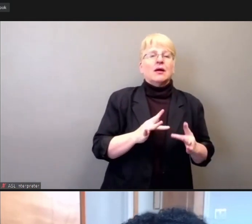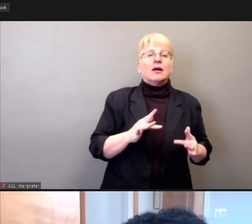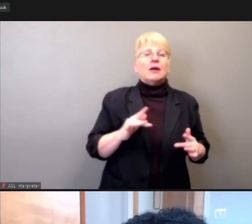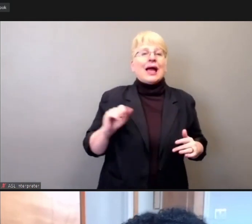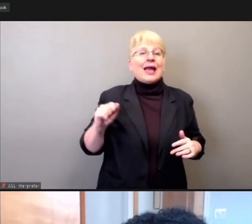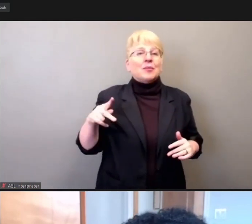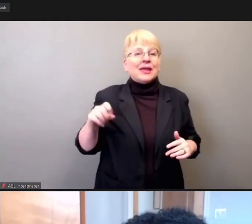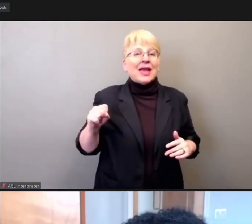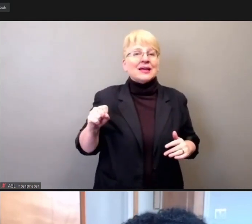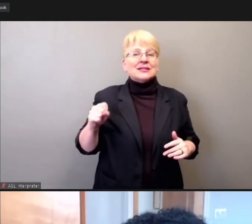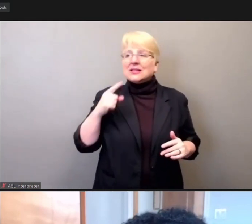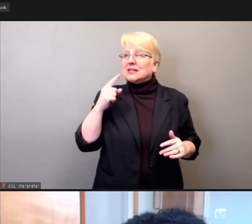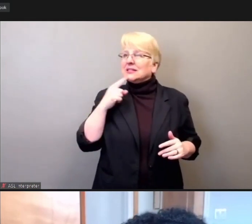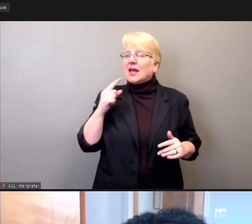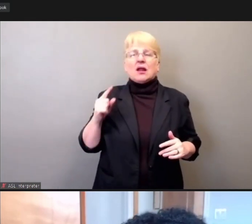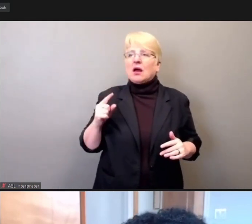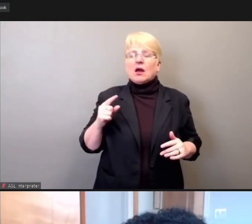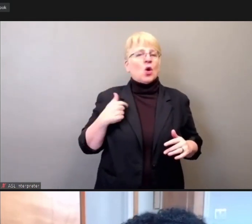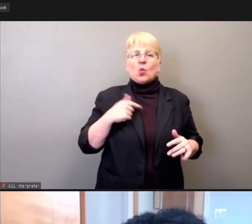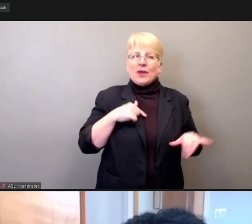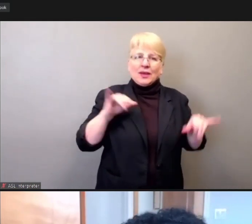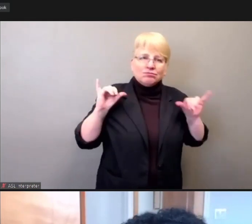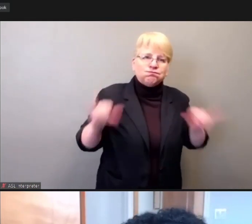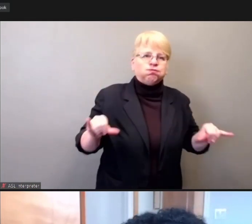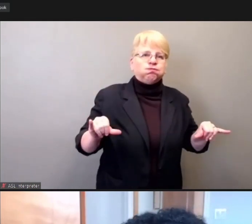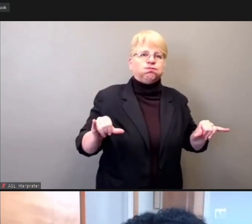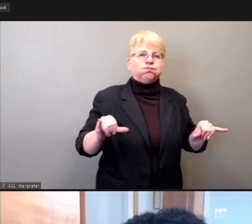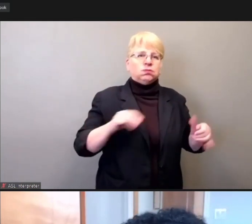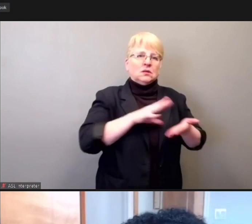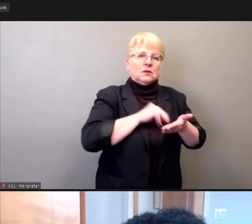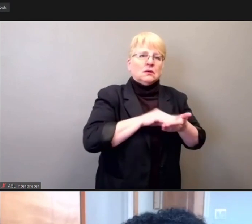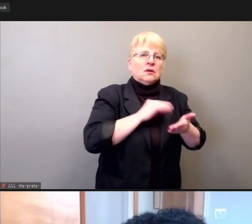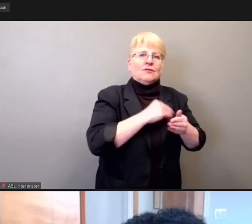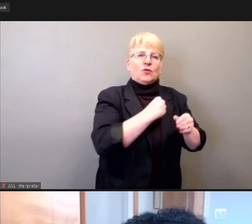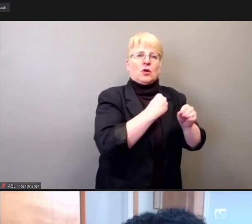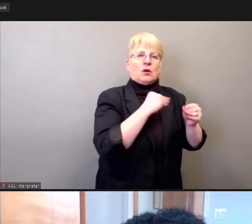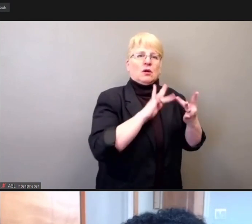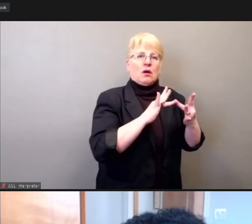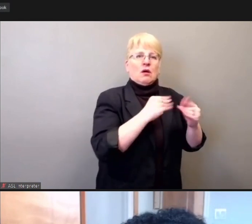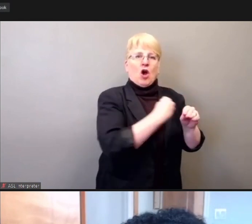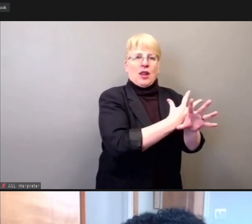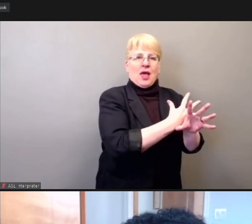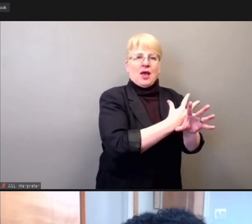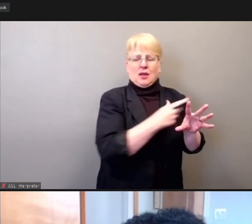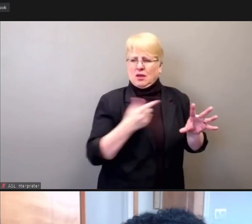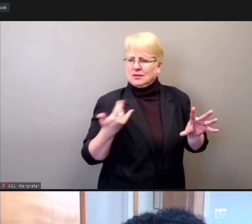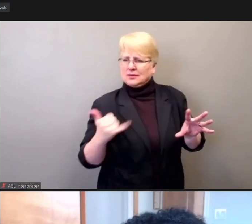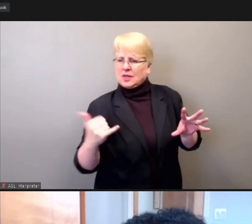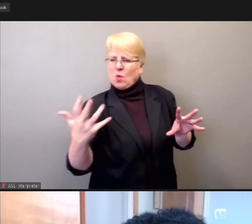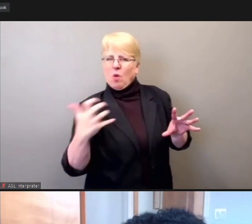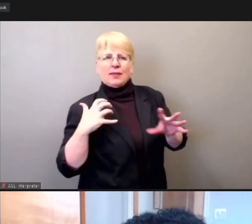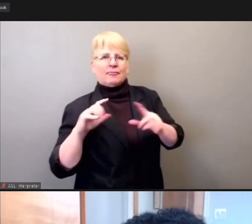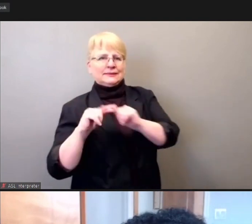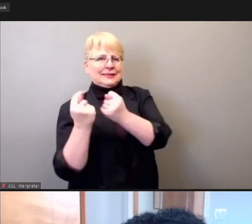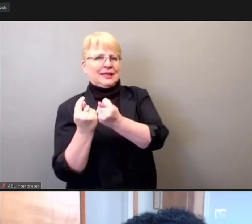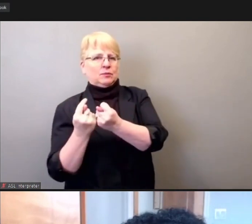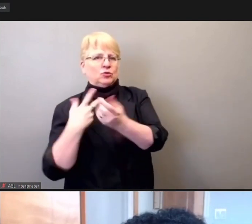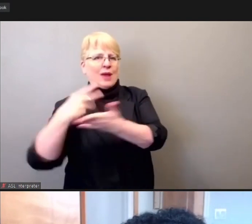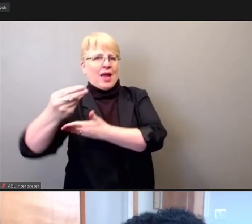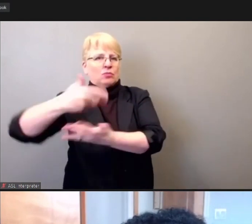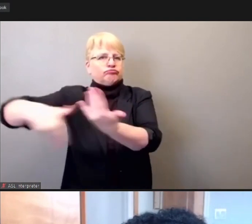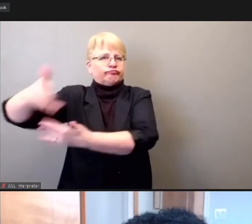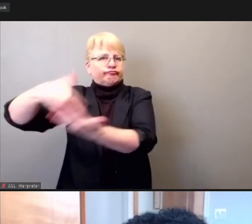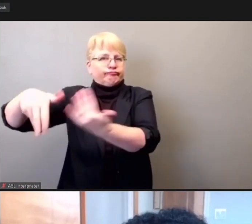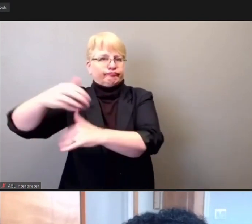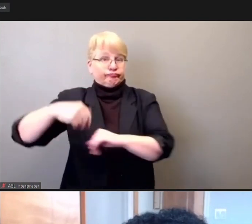get their teams restarting even if all their schools aren't in hybrid yet. A second question about sports. I know we're in yellow for